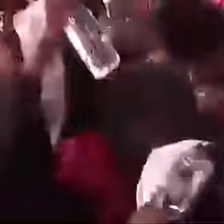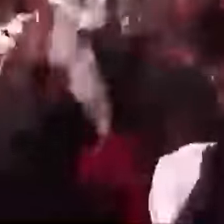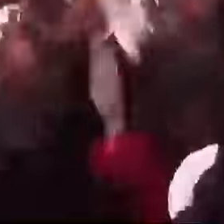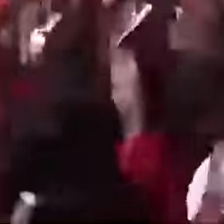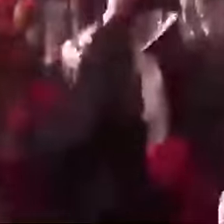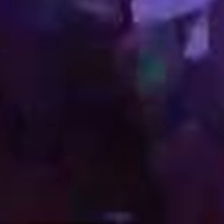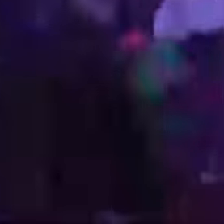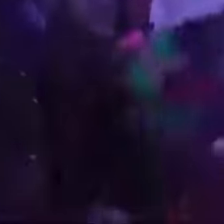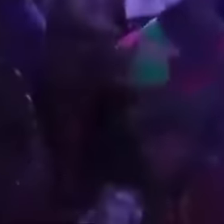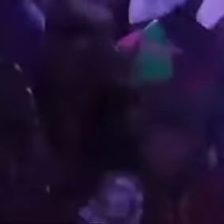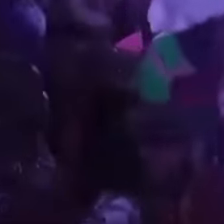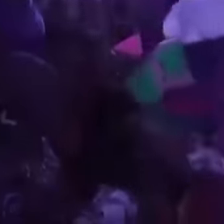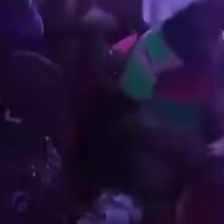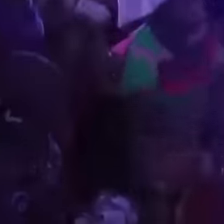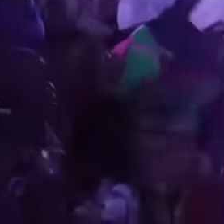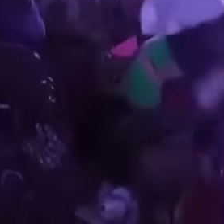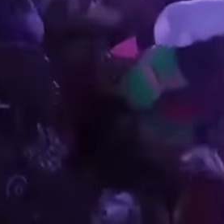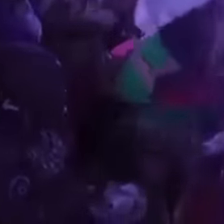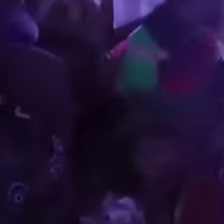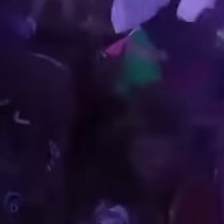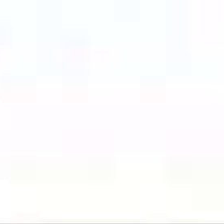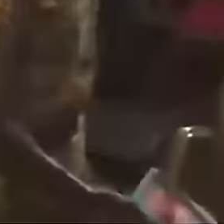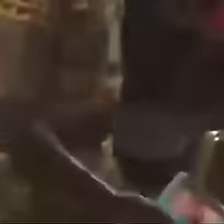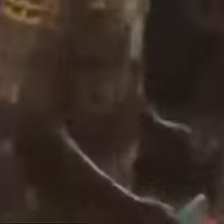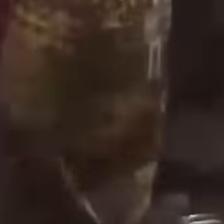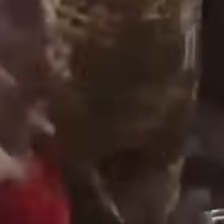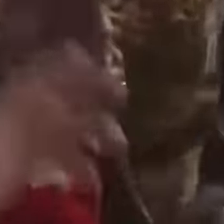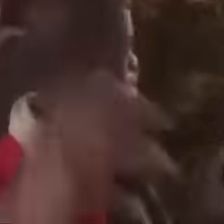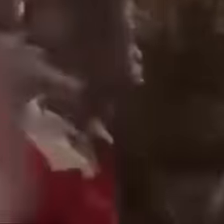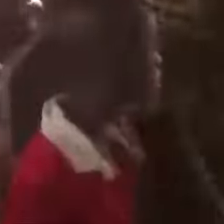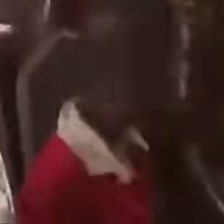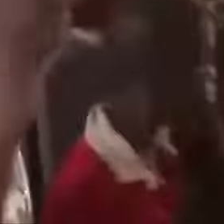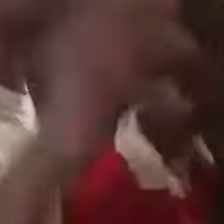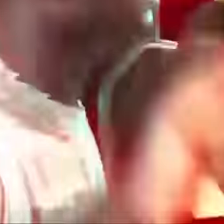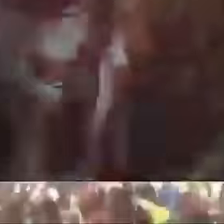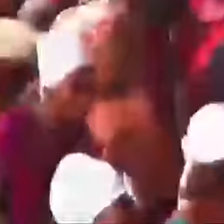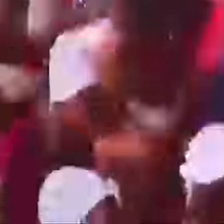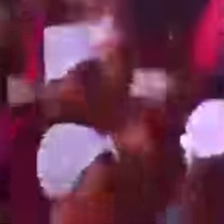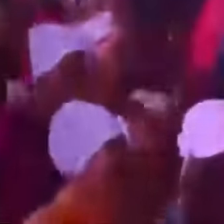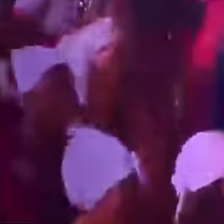Babasebioba,